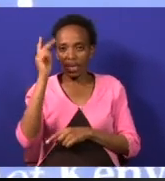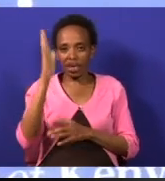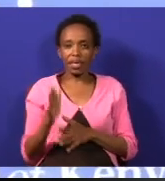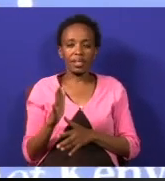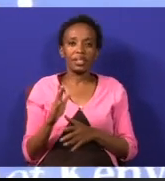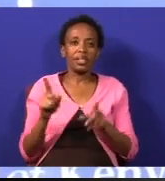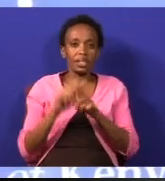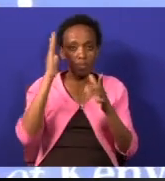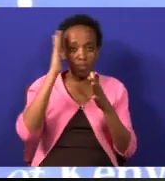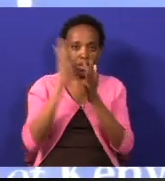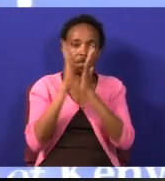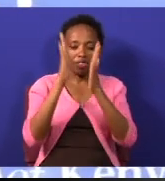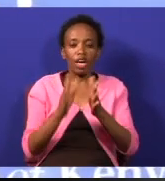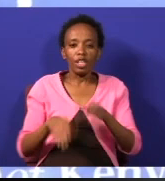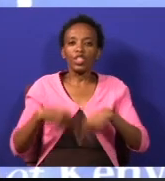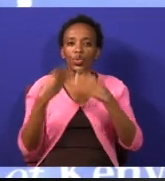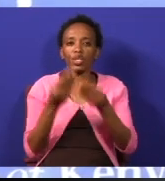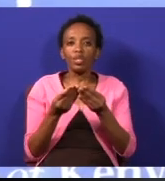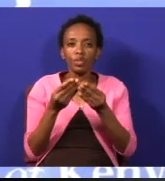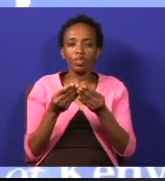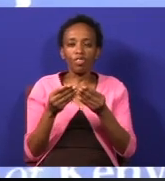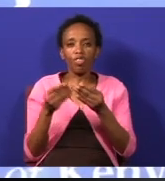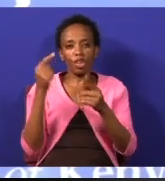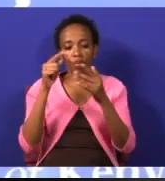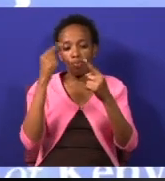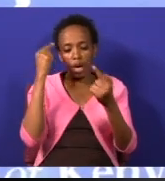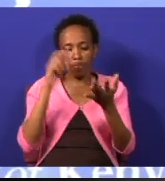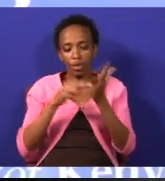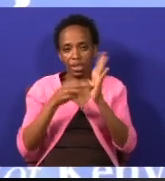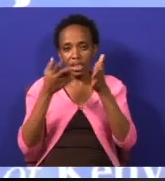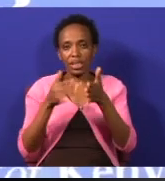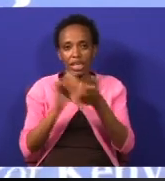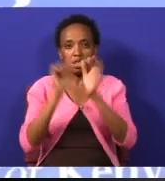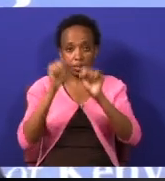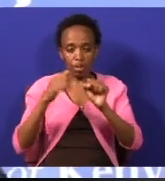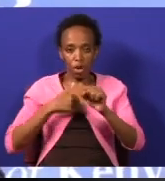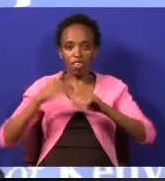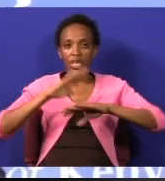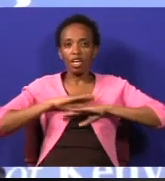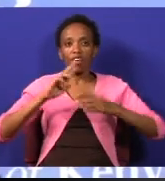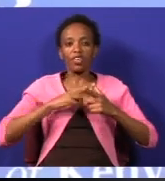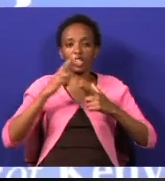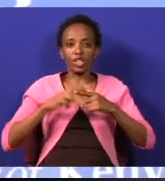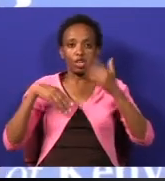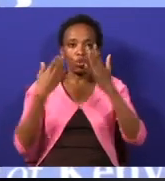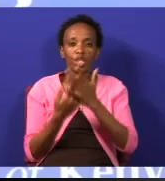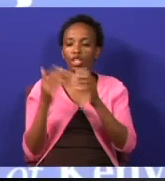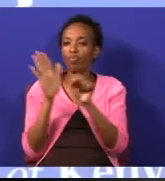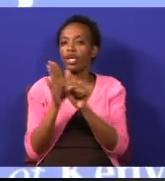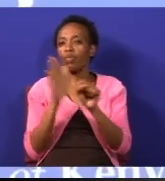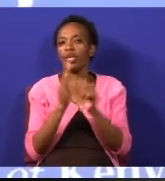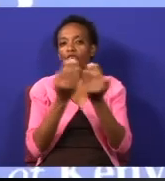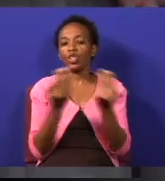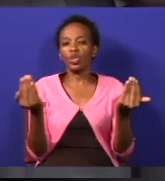on a believer to give towards this project so that we can have enough resources to be able to reach as many children